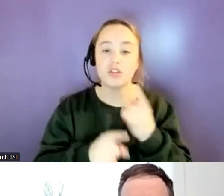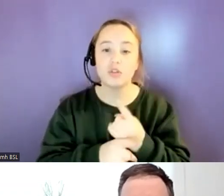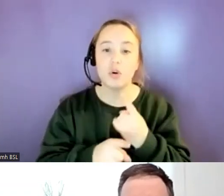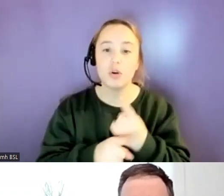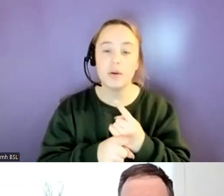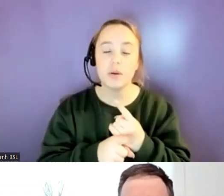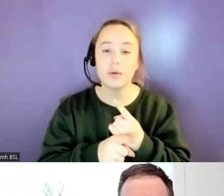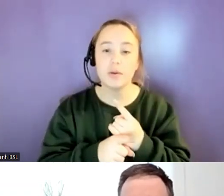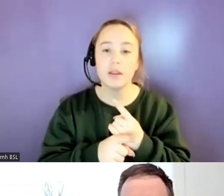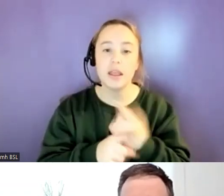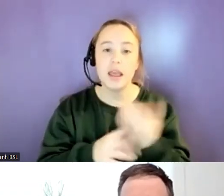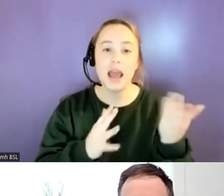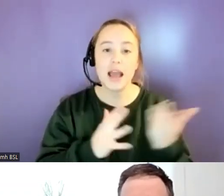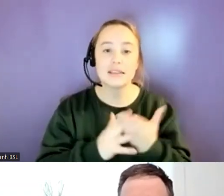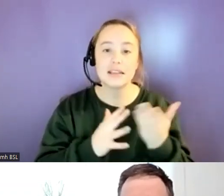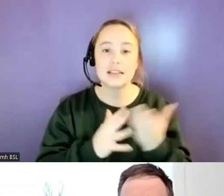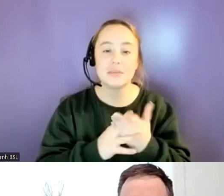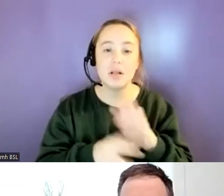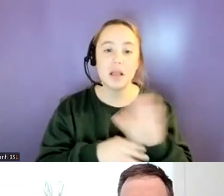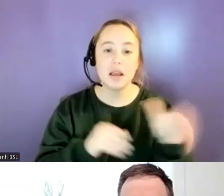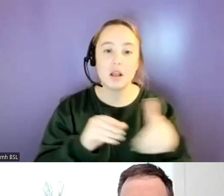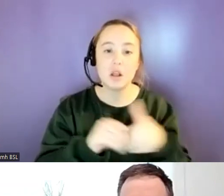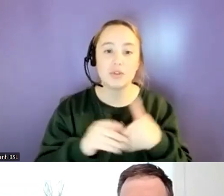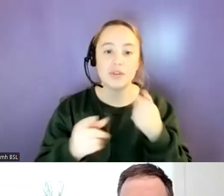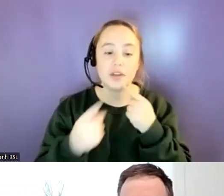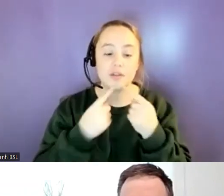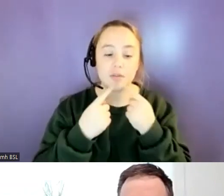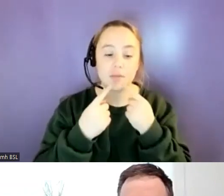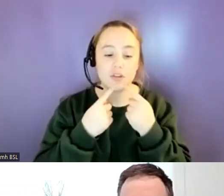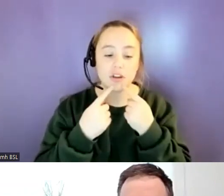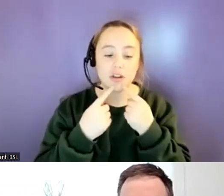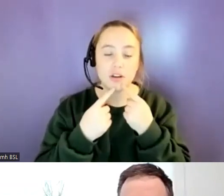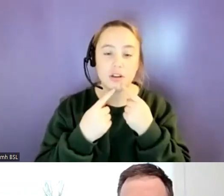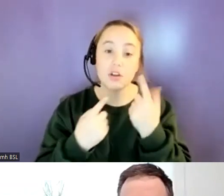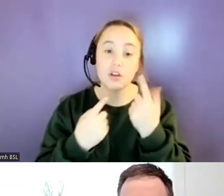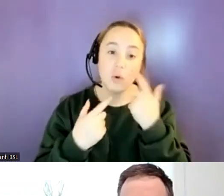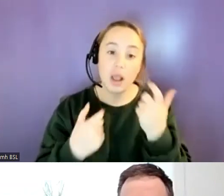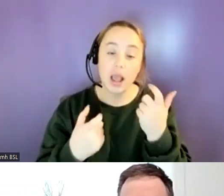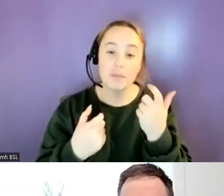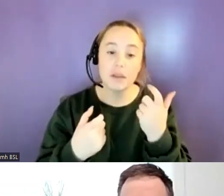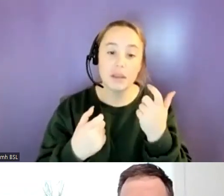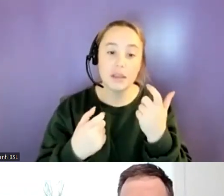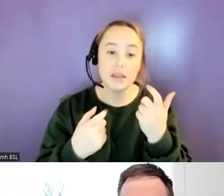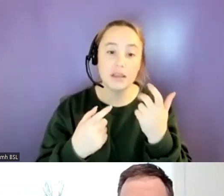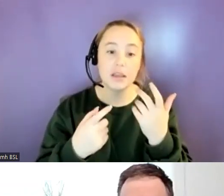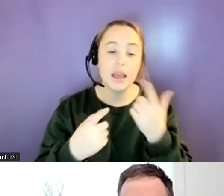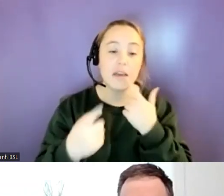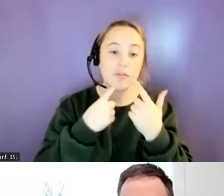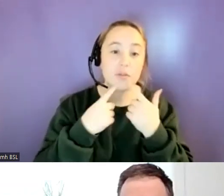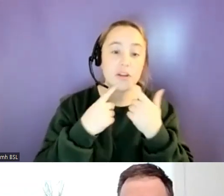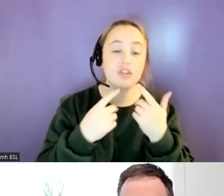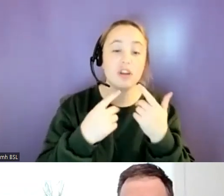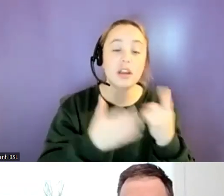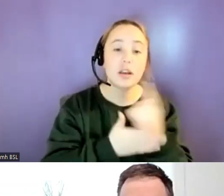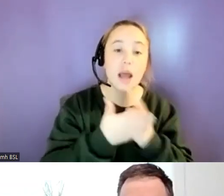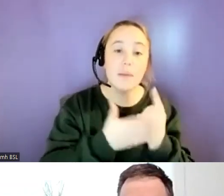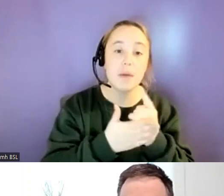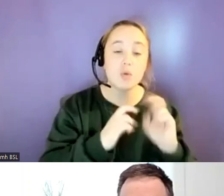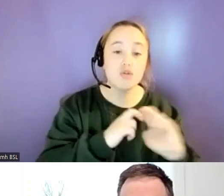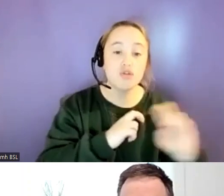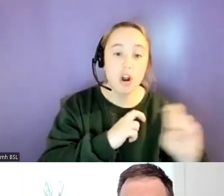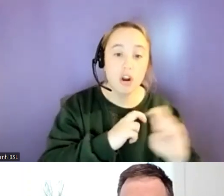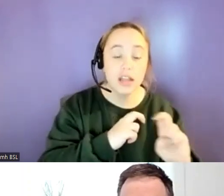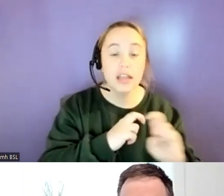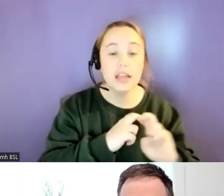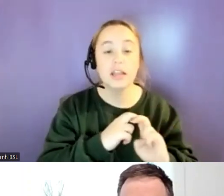of accessible and inclusive information, whether that's getting information about a journey or journey planning, perhaps an